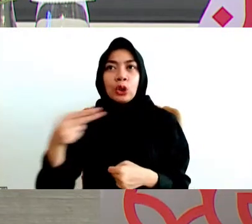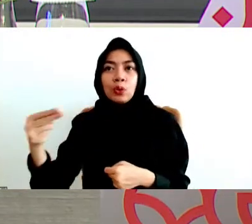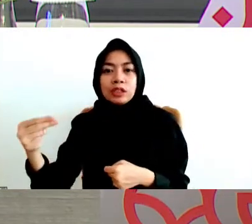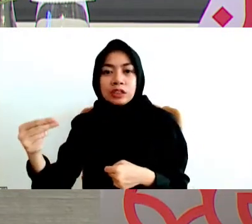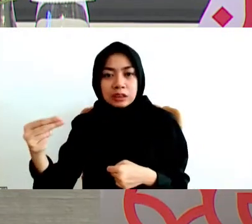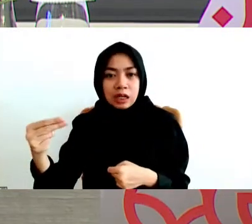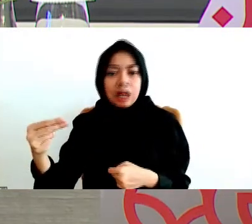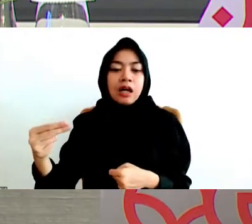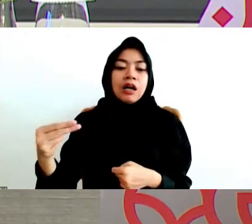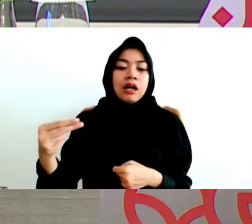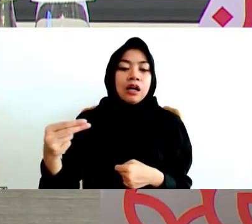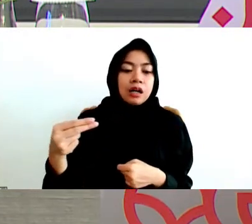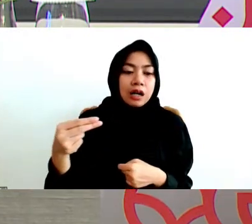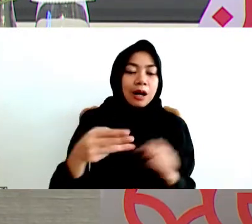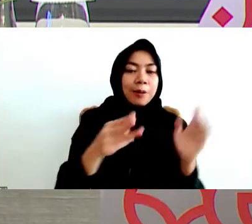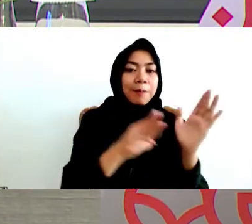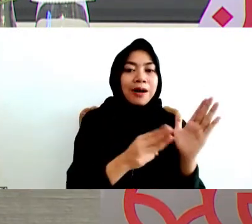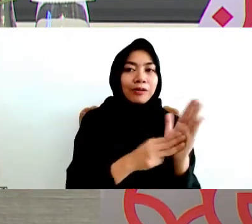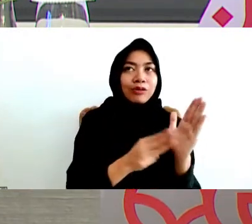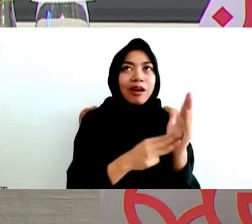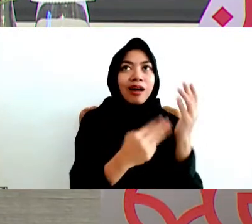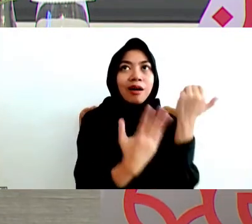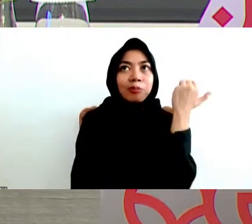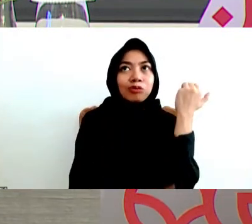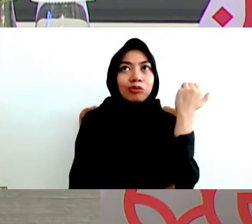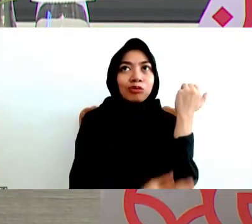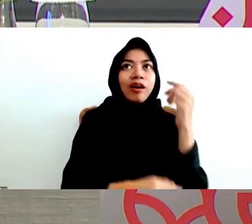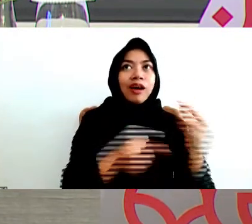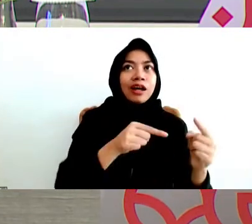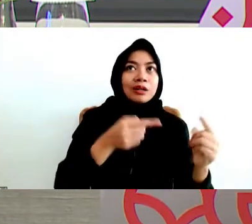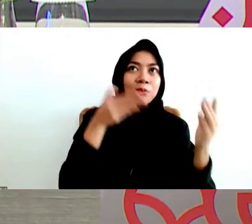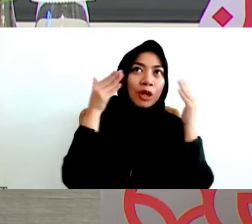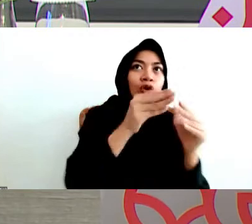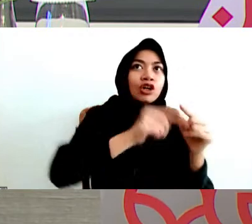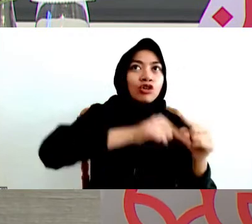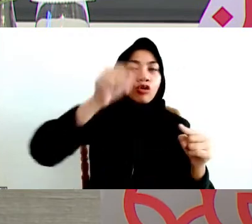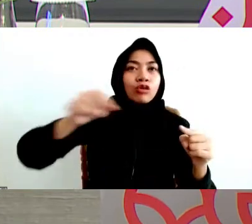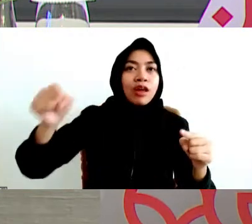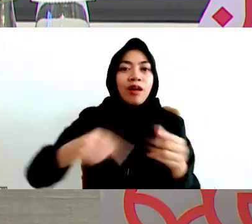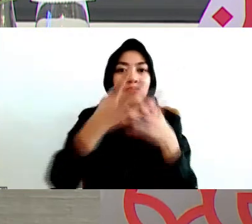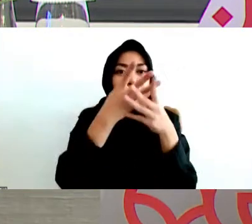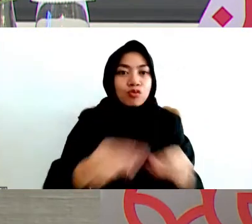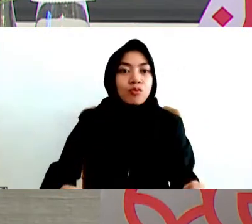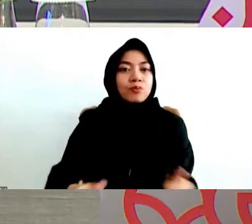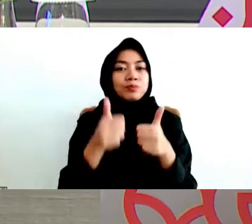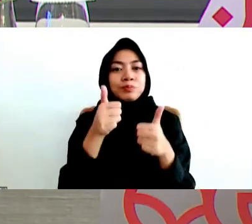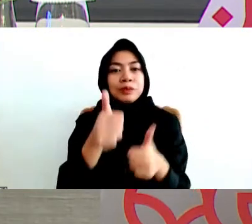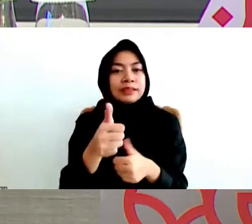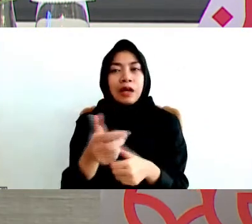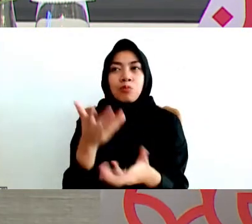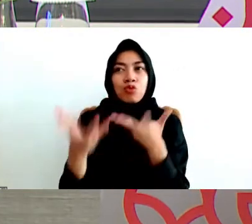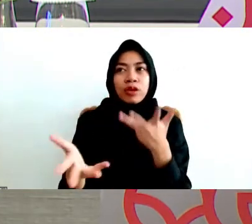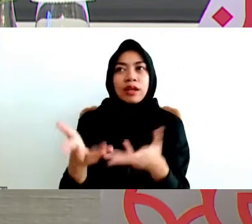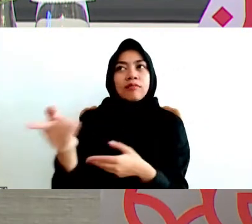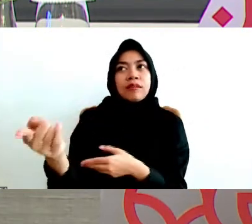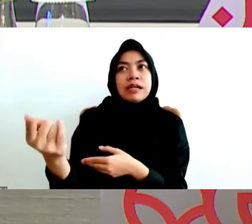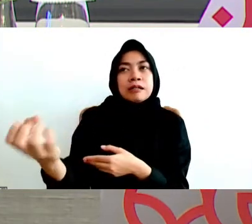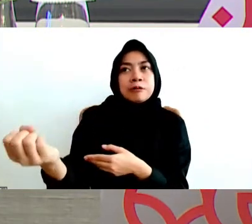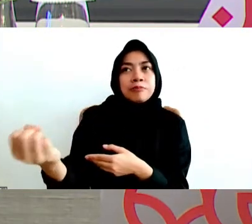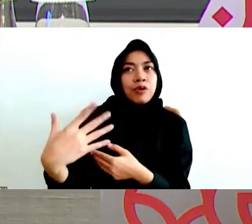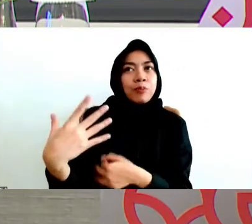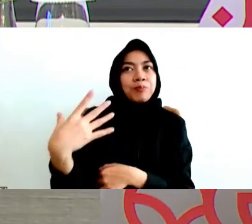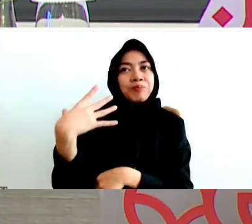alleviate multidimensional forms of poverty during COVID-19 pandemic? And maybe you would also like to share what are the